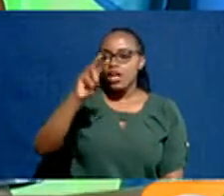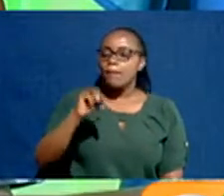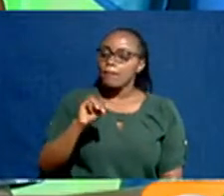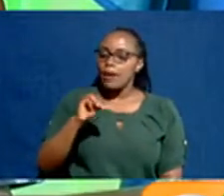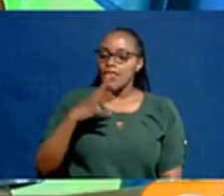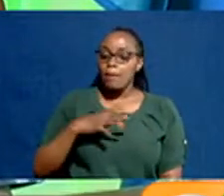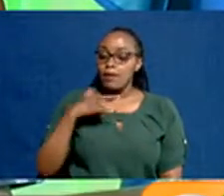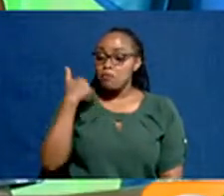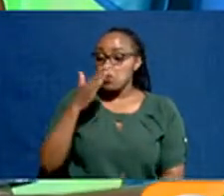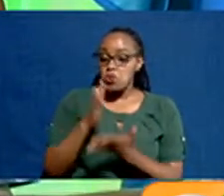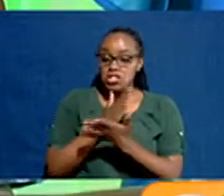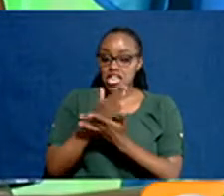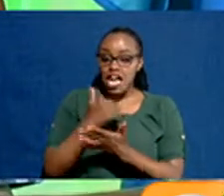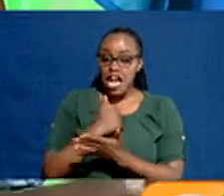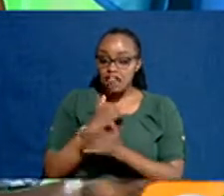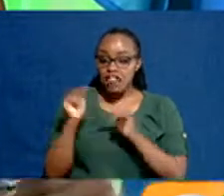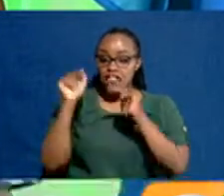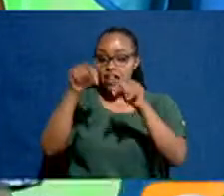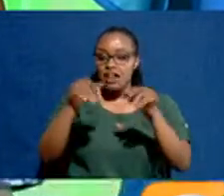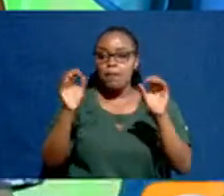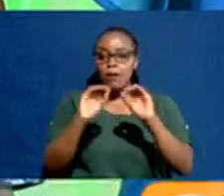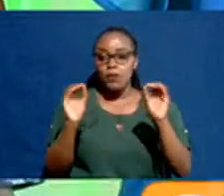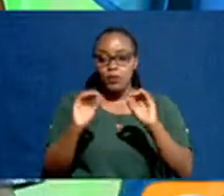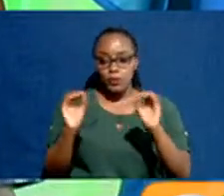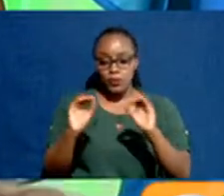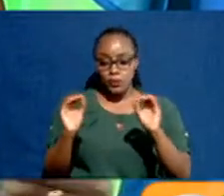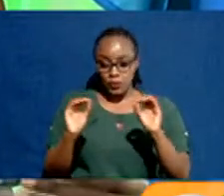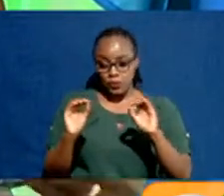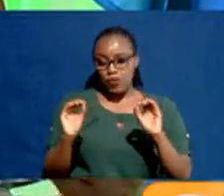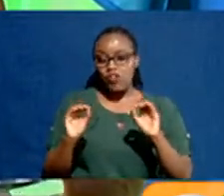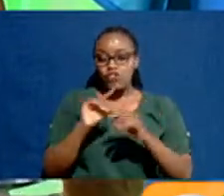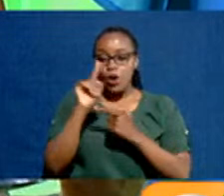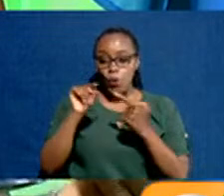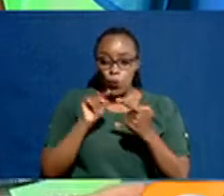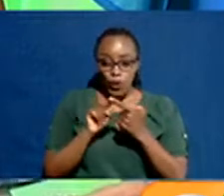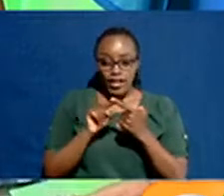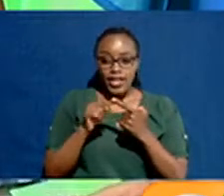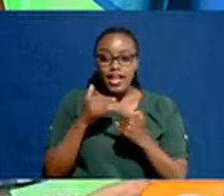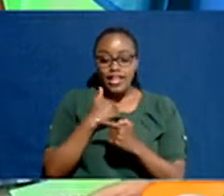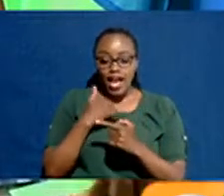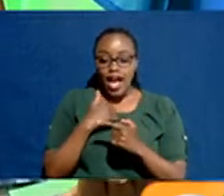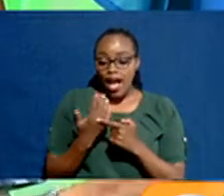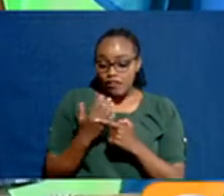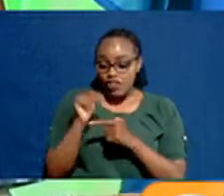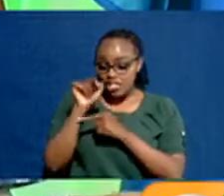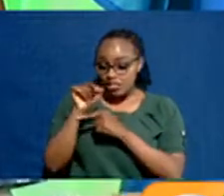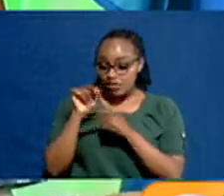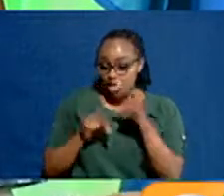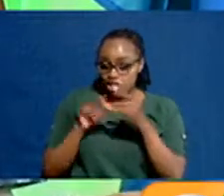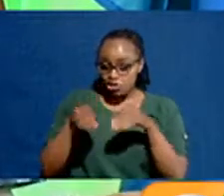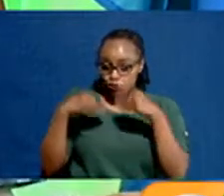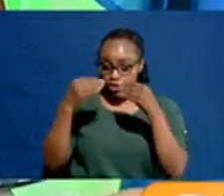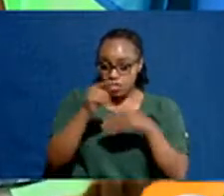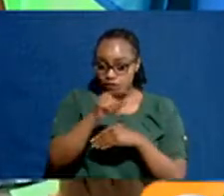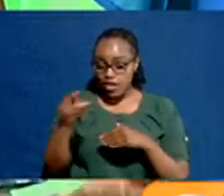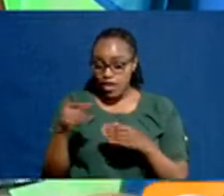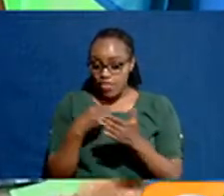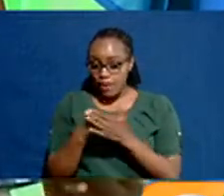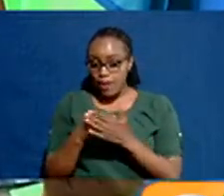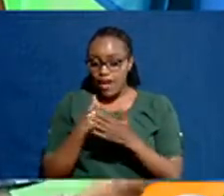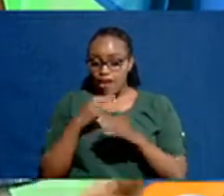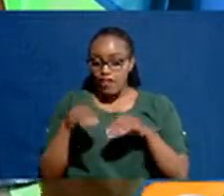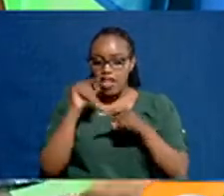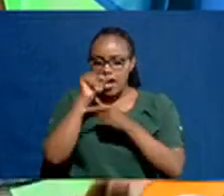not attend the AGM. When there are dividends to be divided, they are